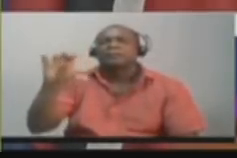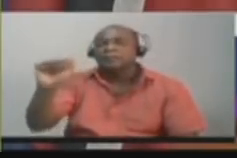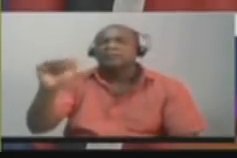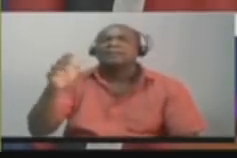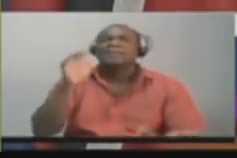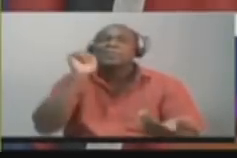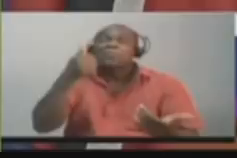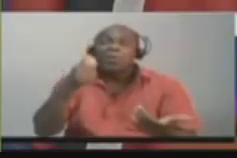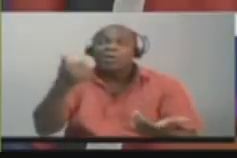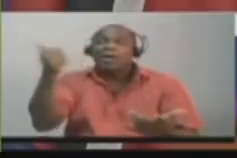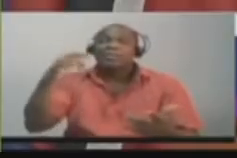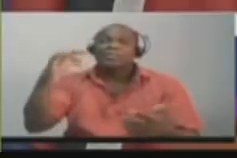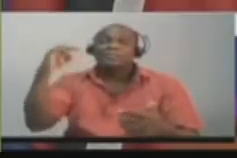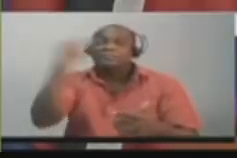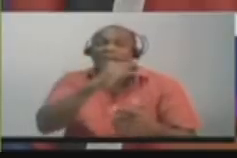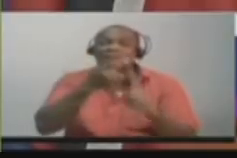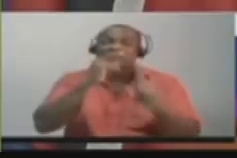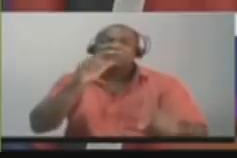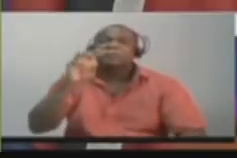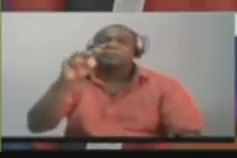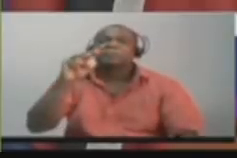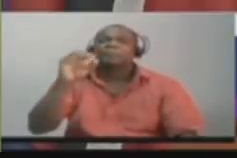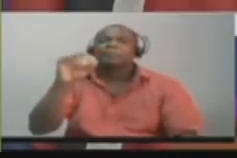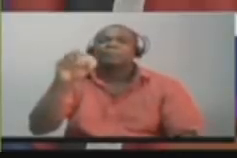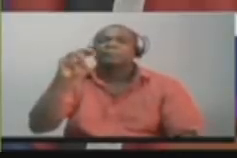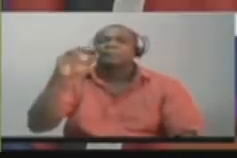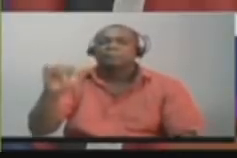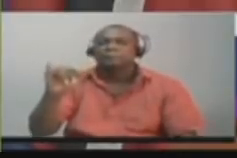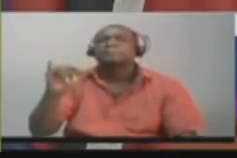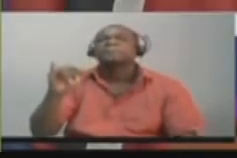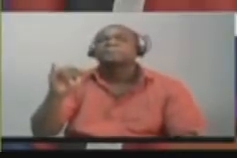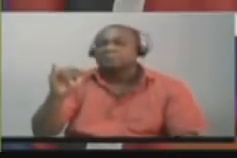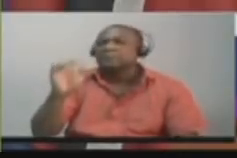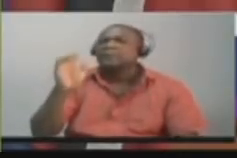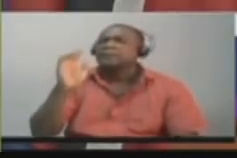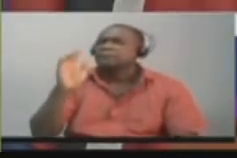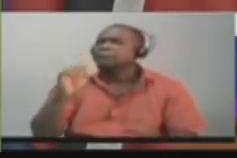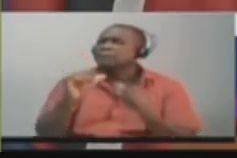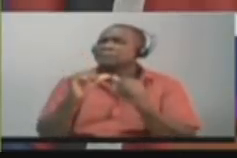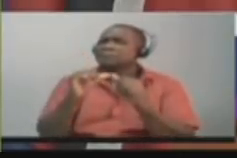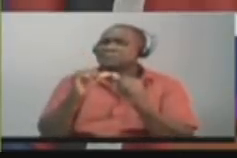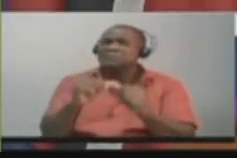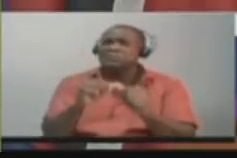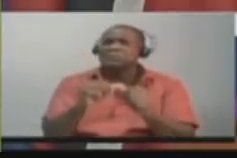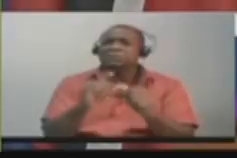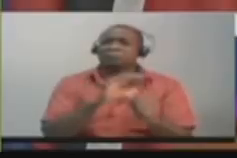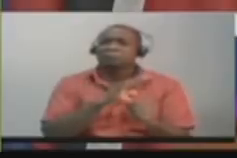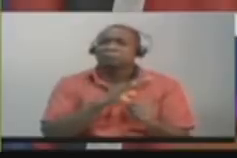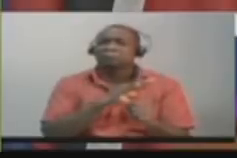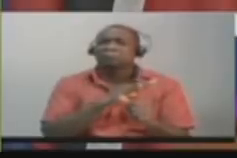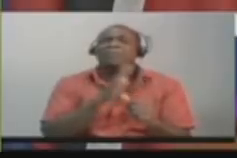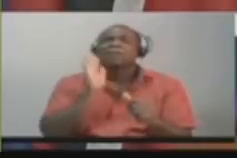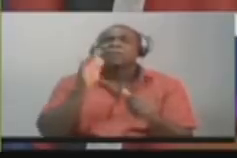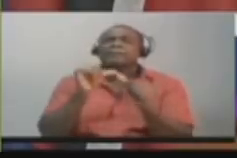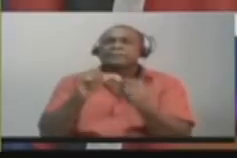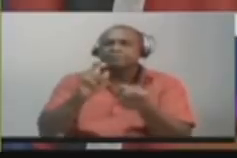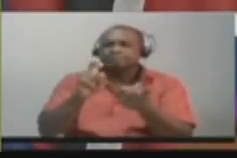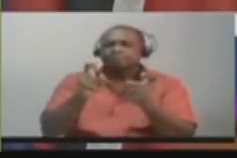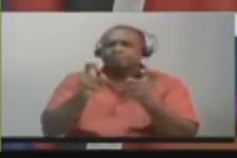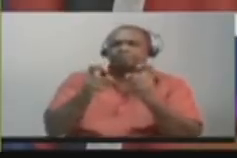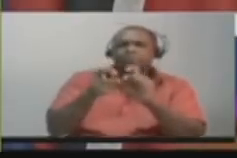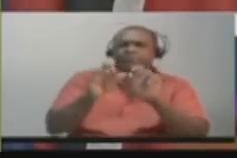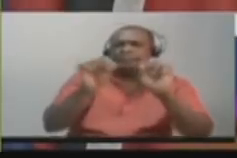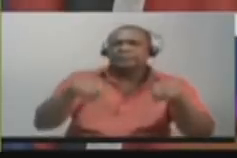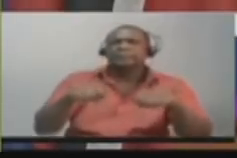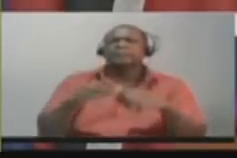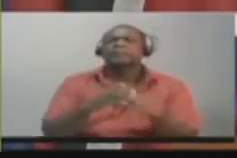in from Miami, and that continues to go well, and so far, and we will tweak the system. For example, one of the things that came up